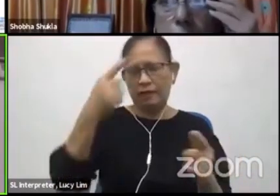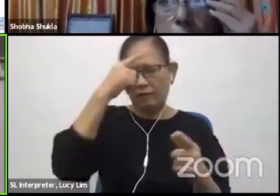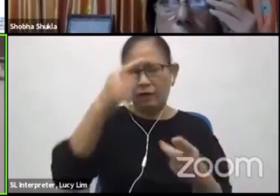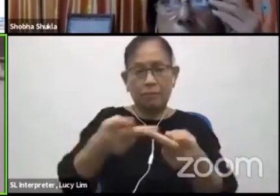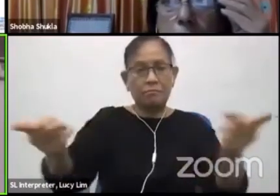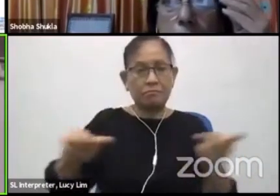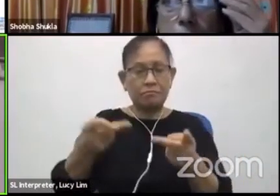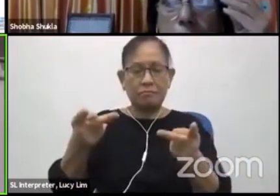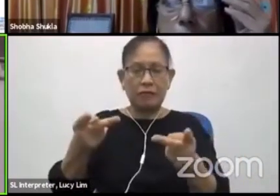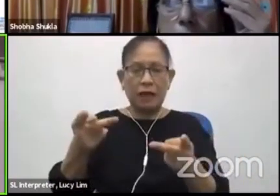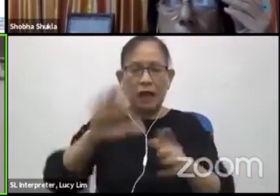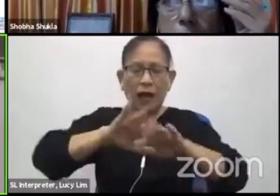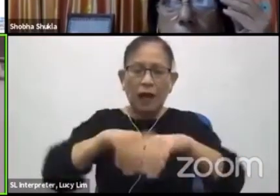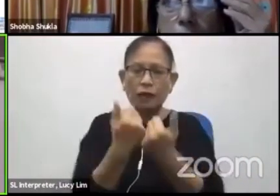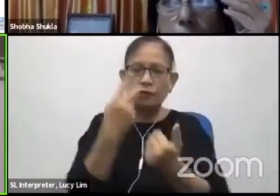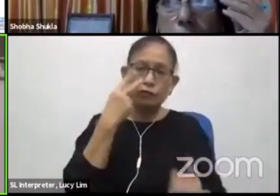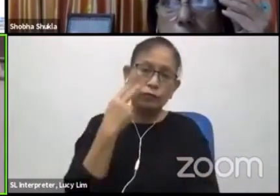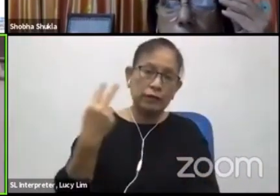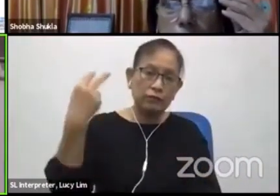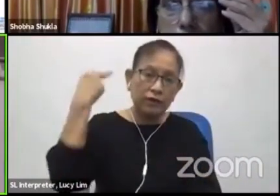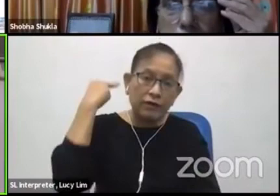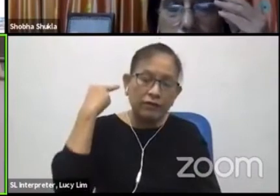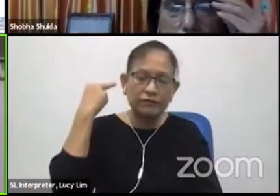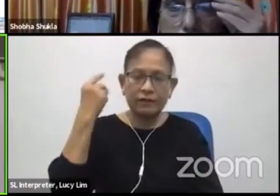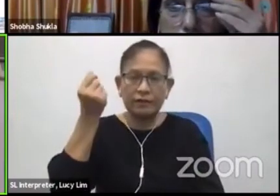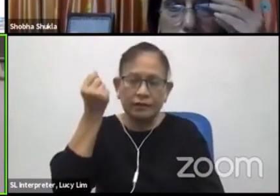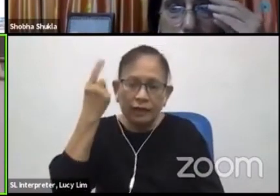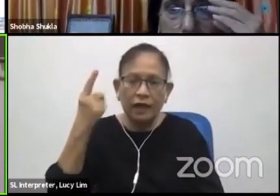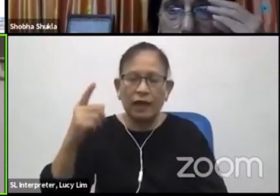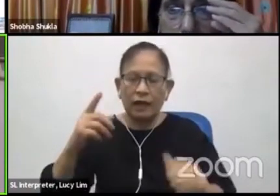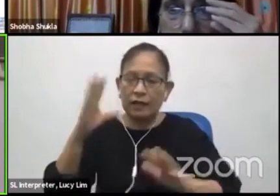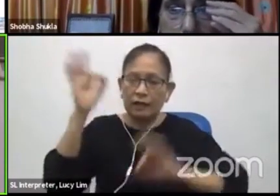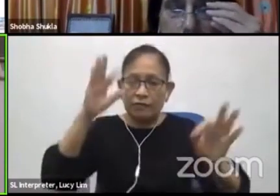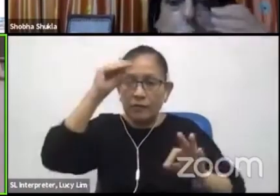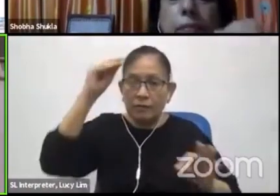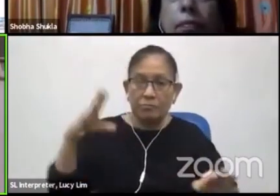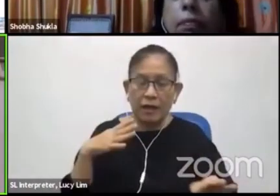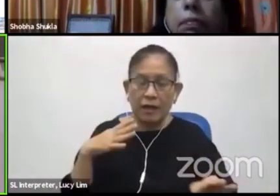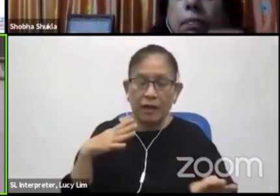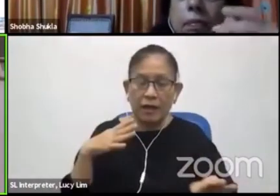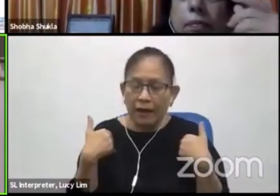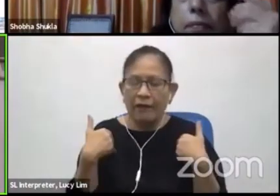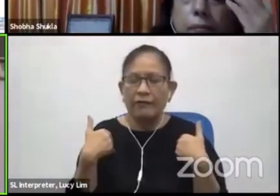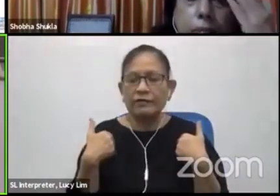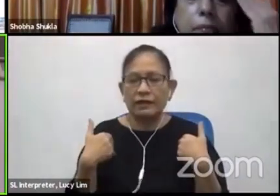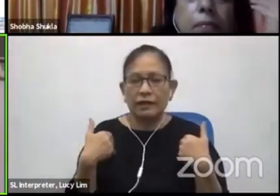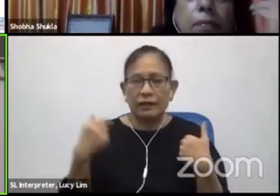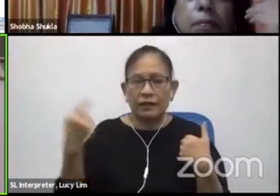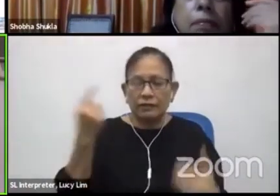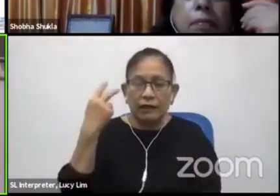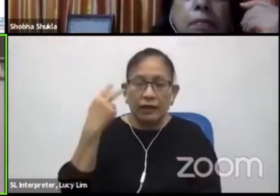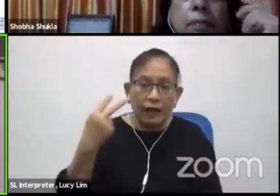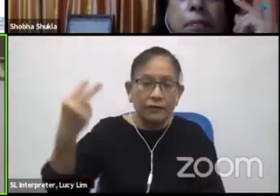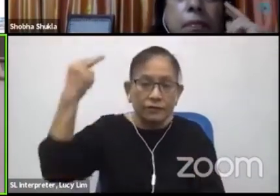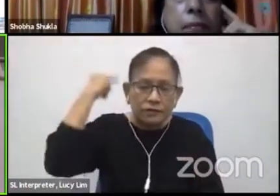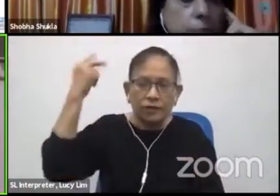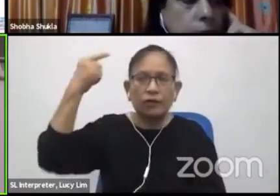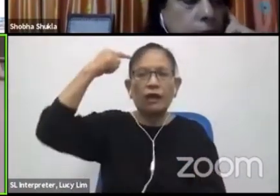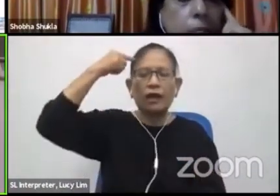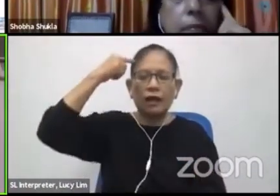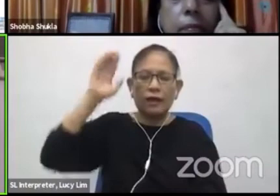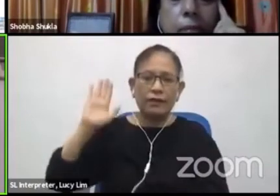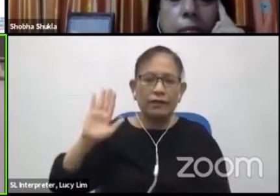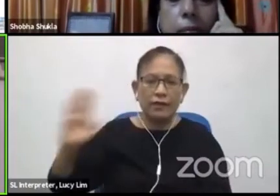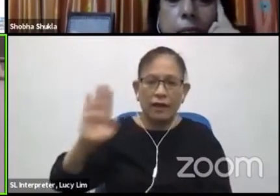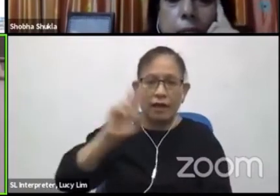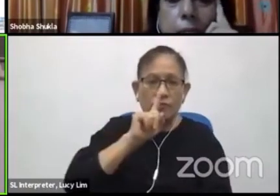on understanding, if men have access to spaces where they can just reflect on how their realities have been affecting their